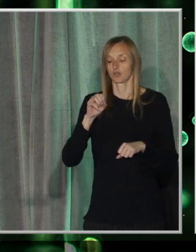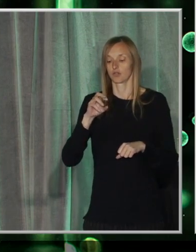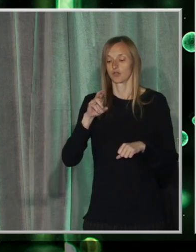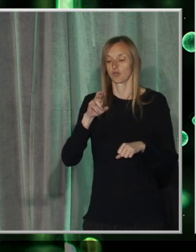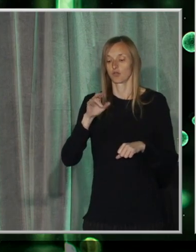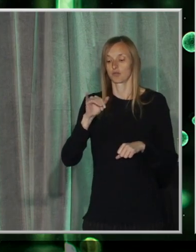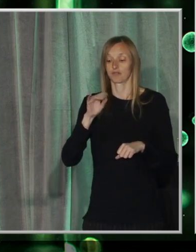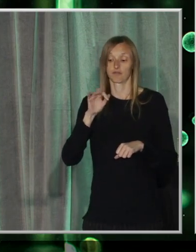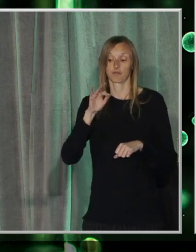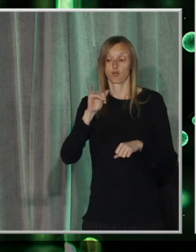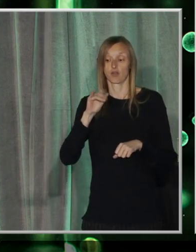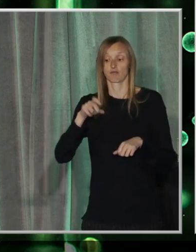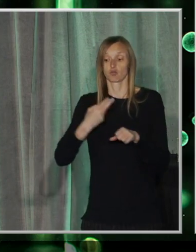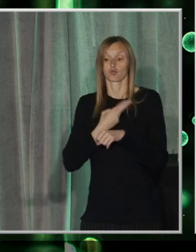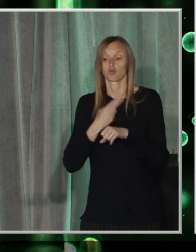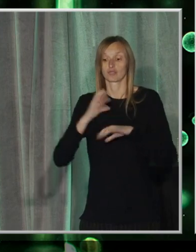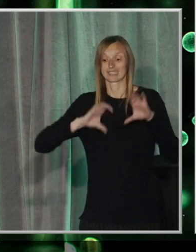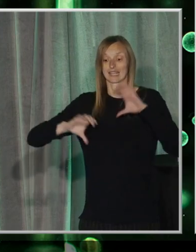fertilizer.